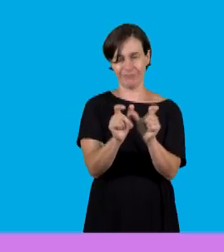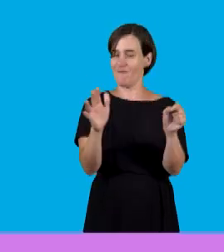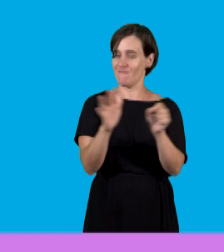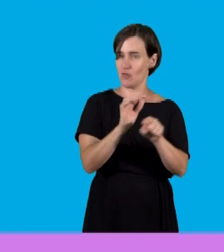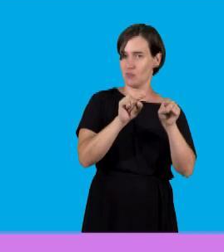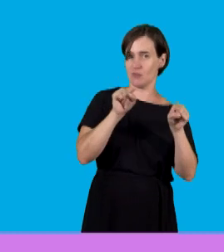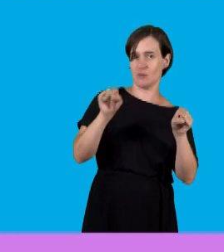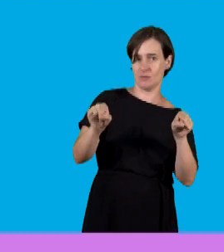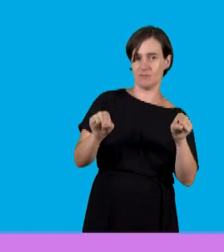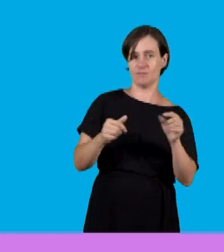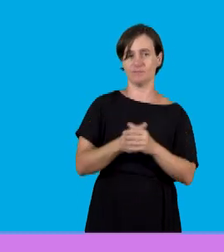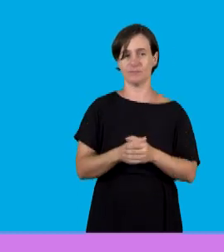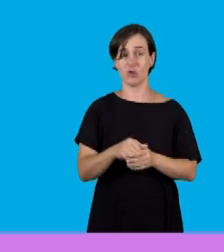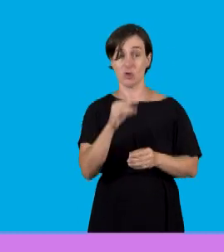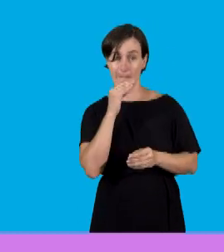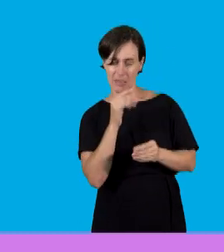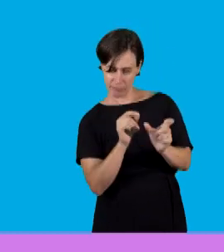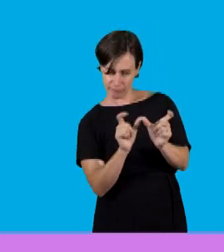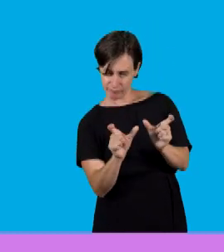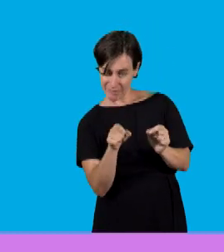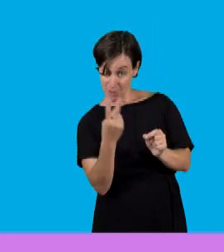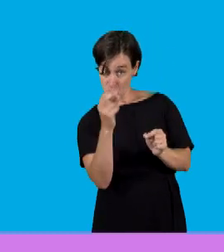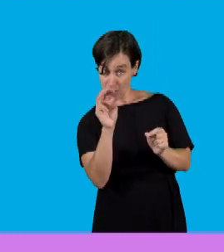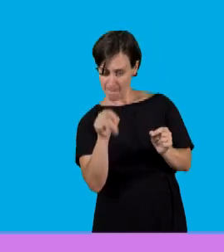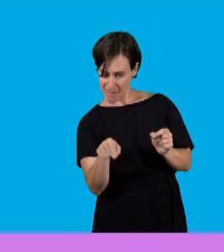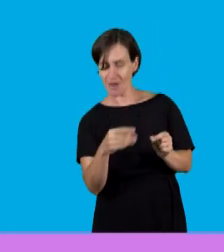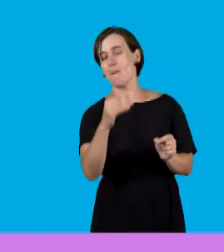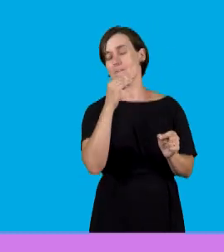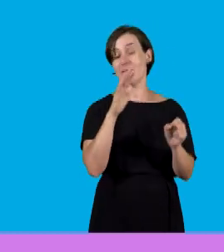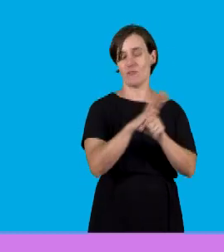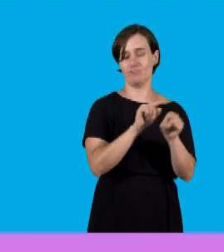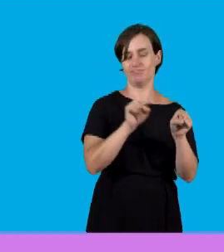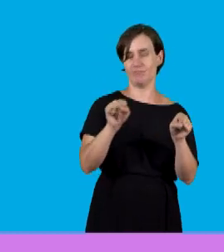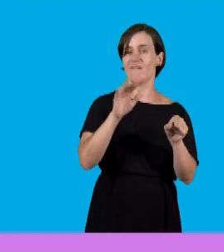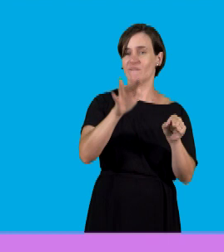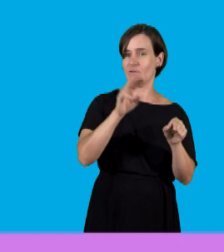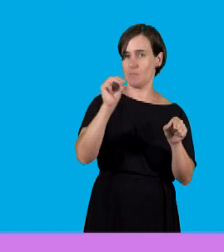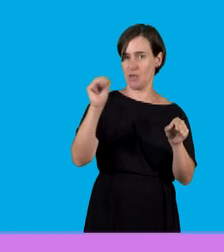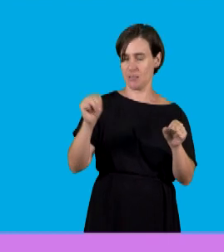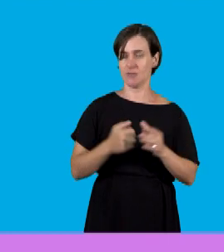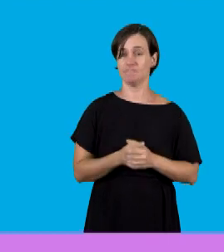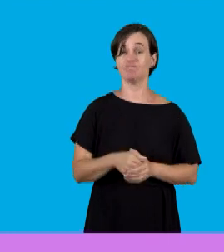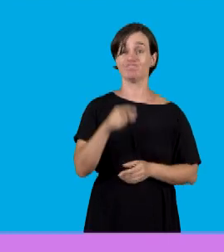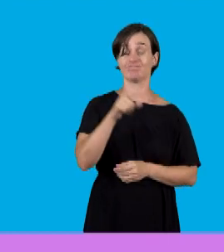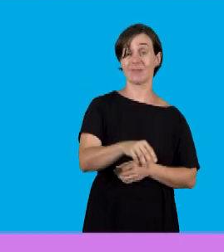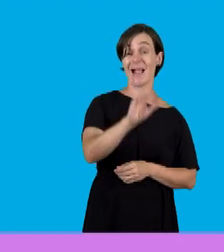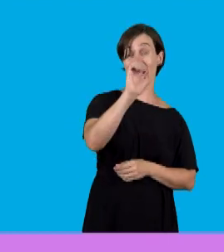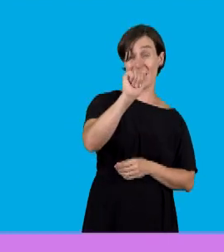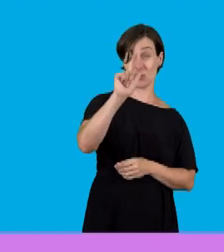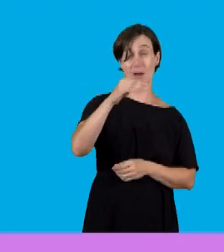is 20 meters. So we are calculating the actual length. So we'll say actual length is equal to